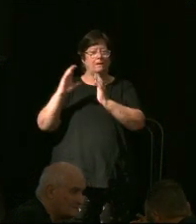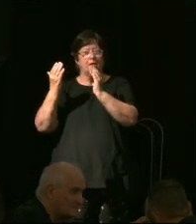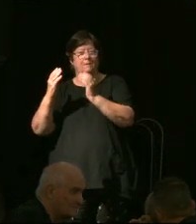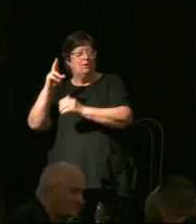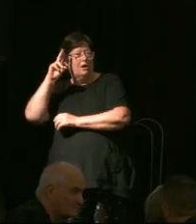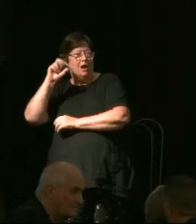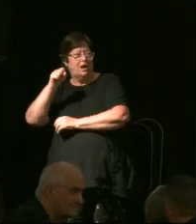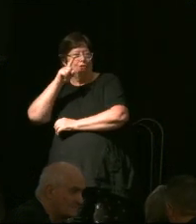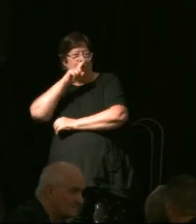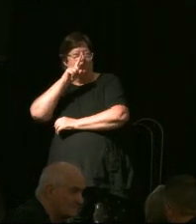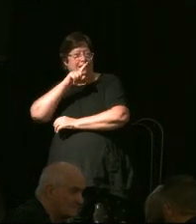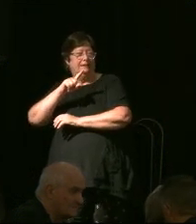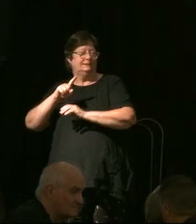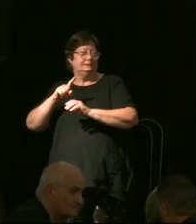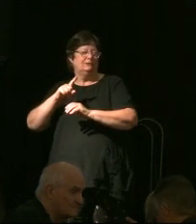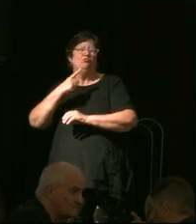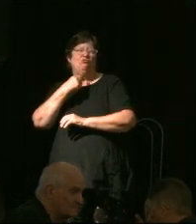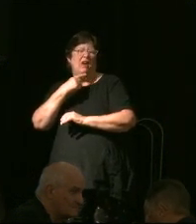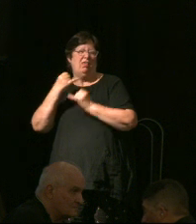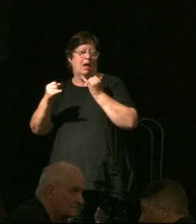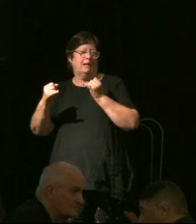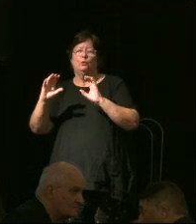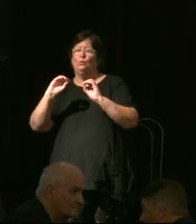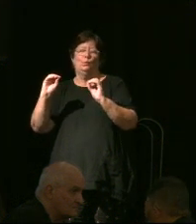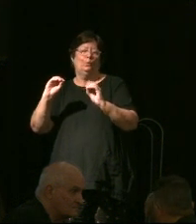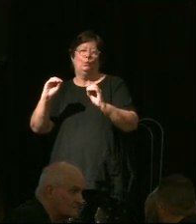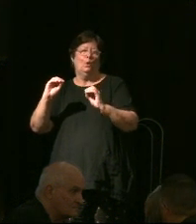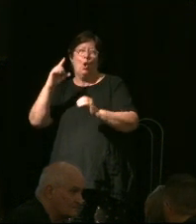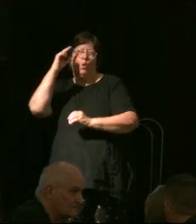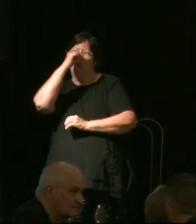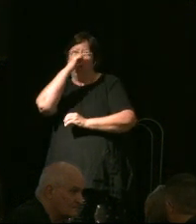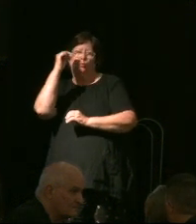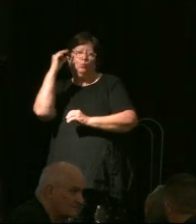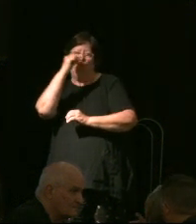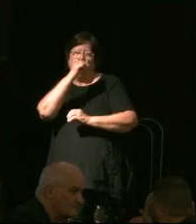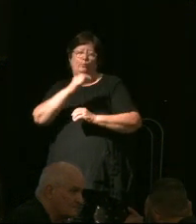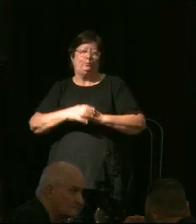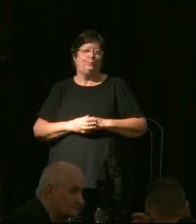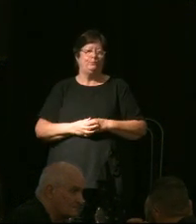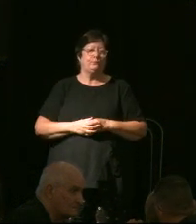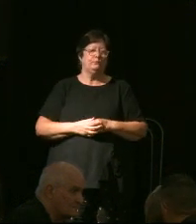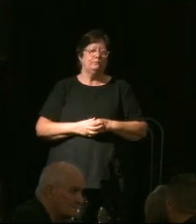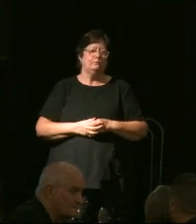Usher mice in the red line that have not received treatment.